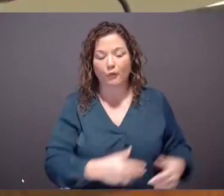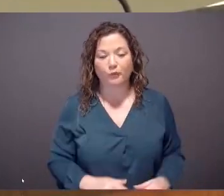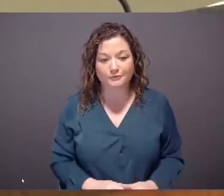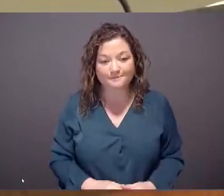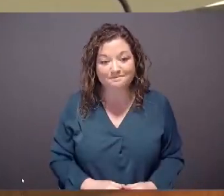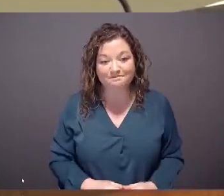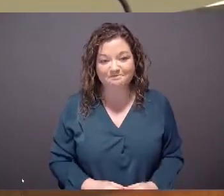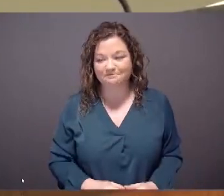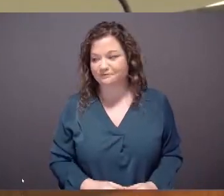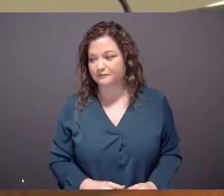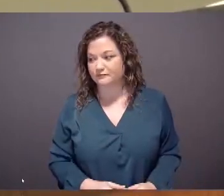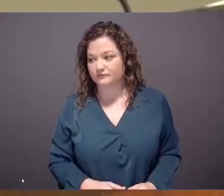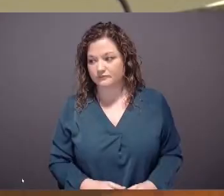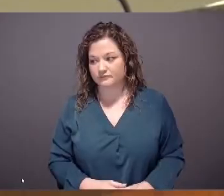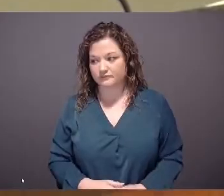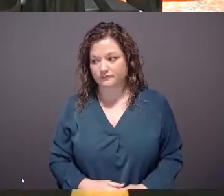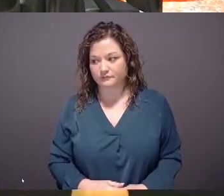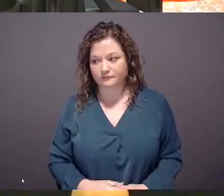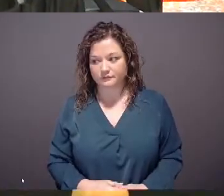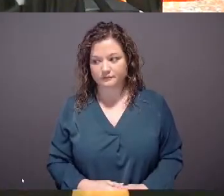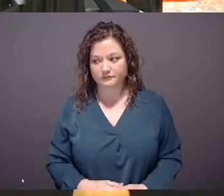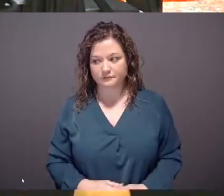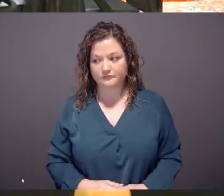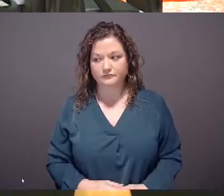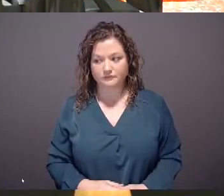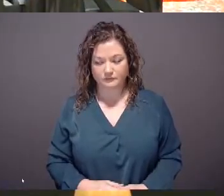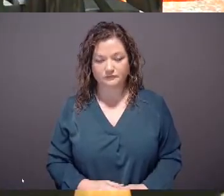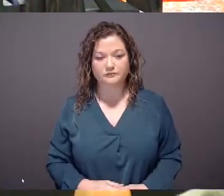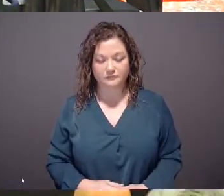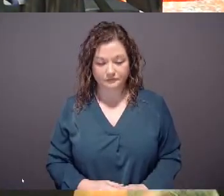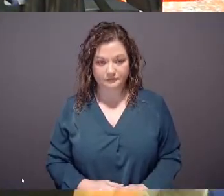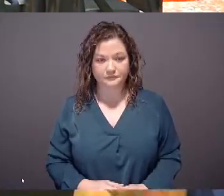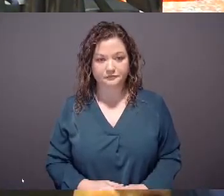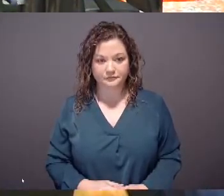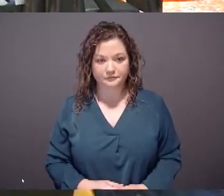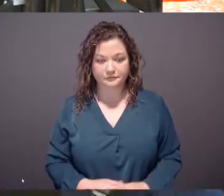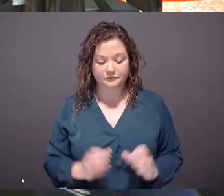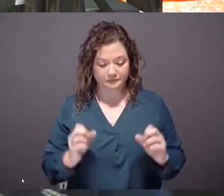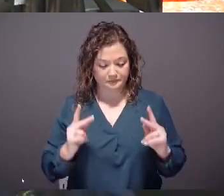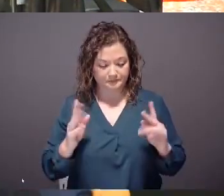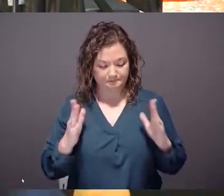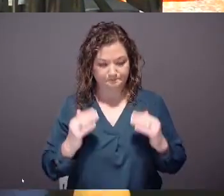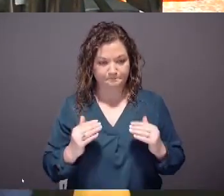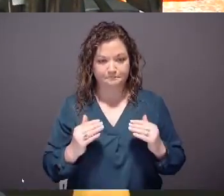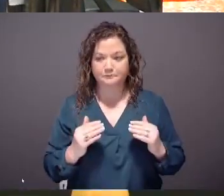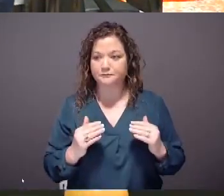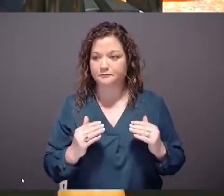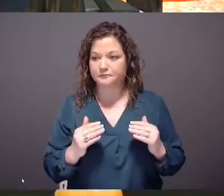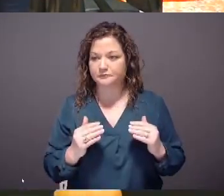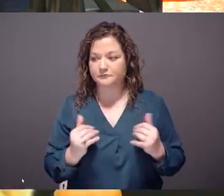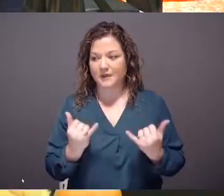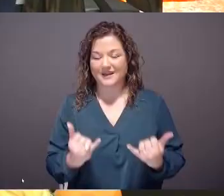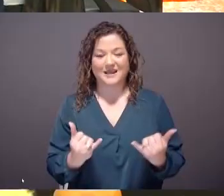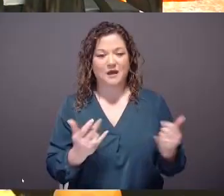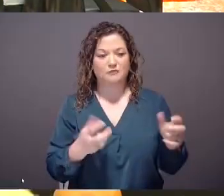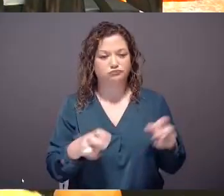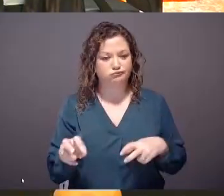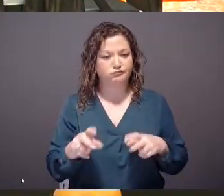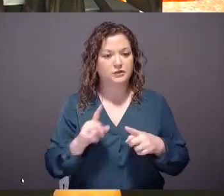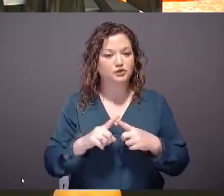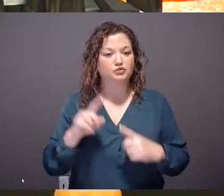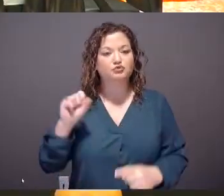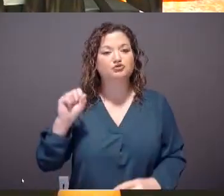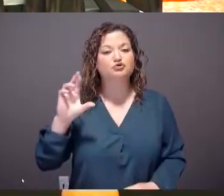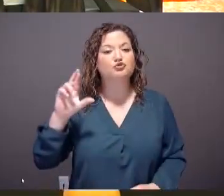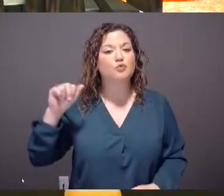Thanks, guys. Appreciate it. Okay, now for the last session, and we have a segue here too. We were talking about scrap here